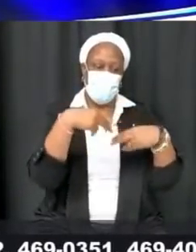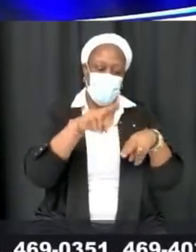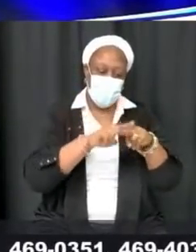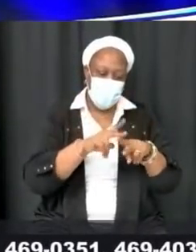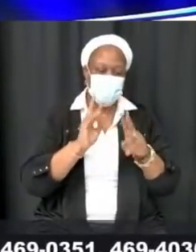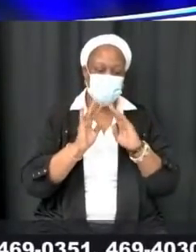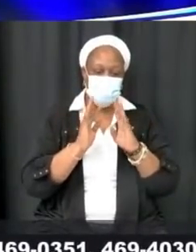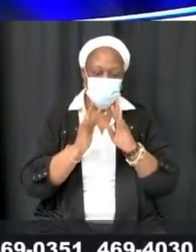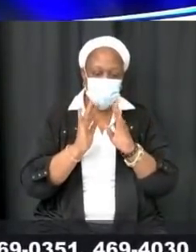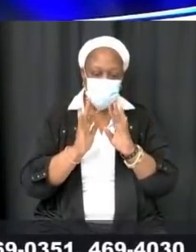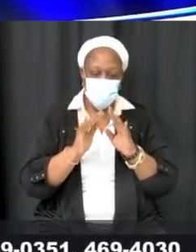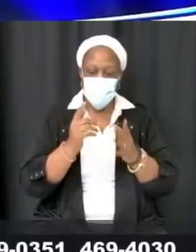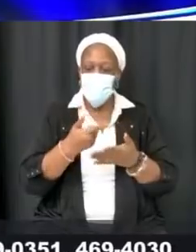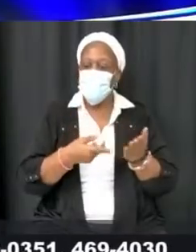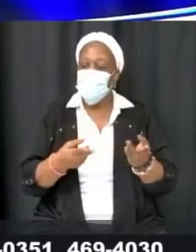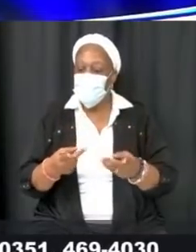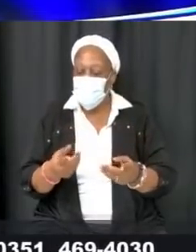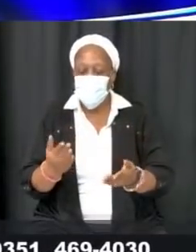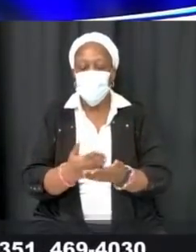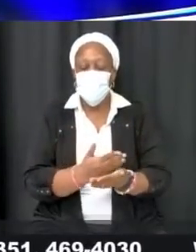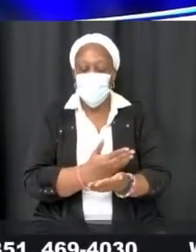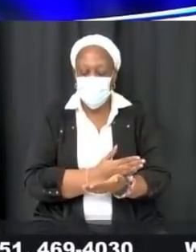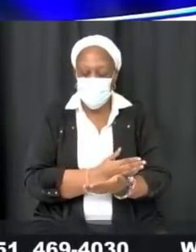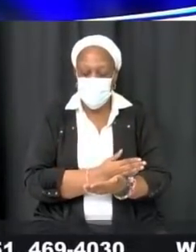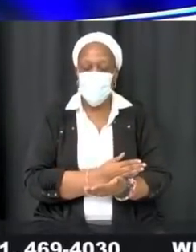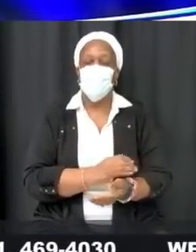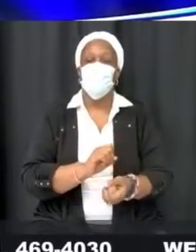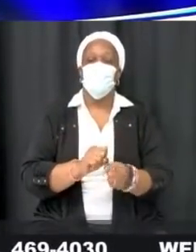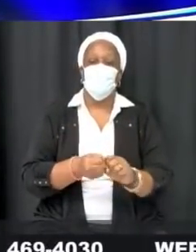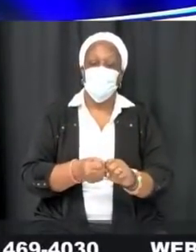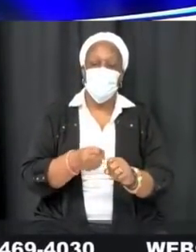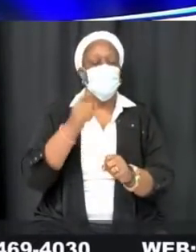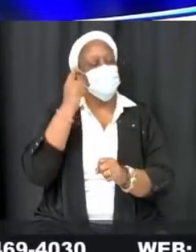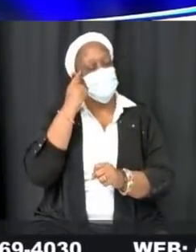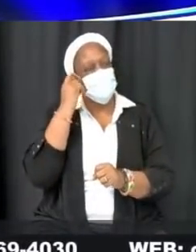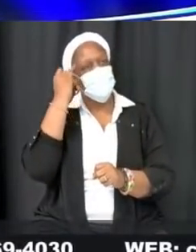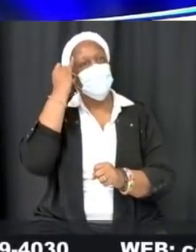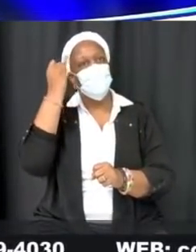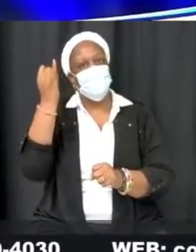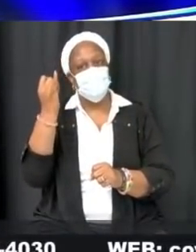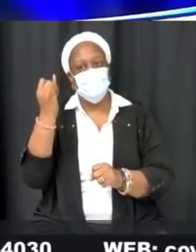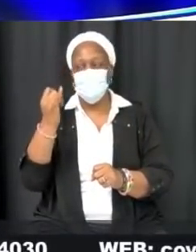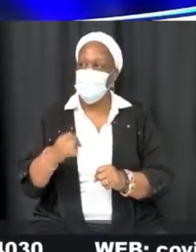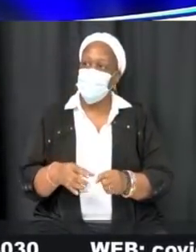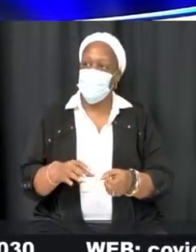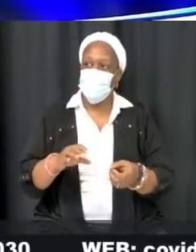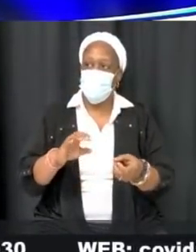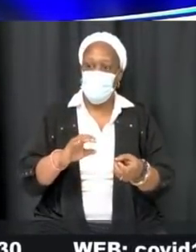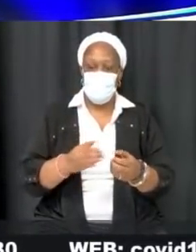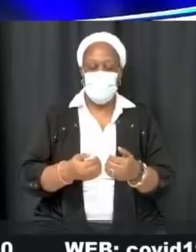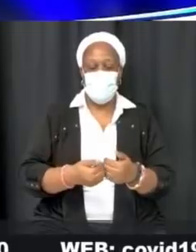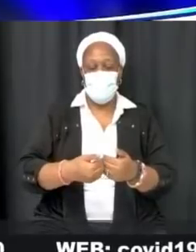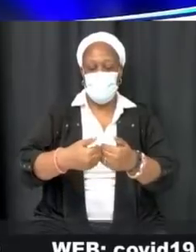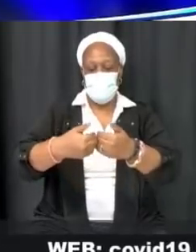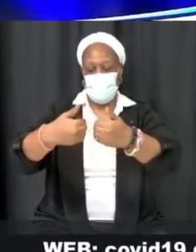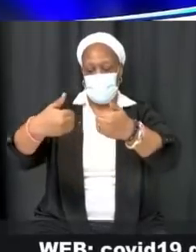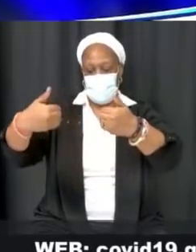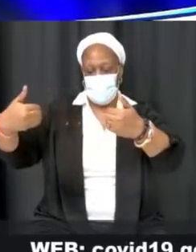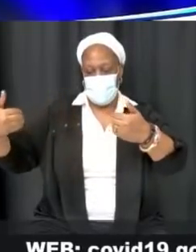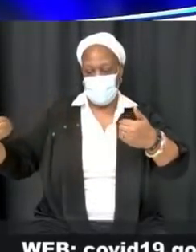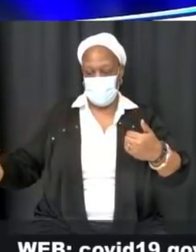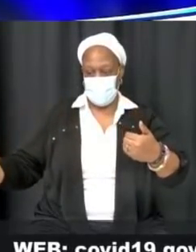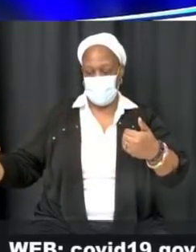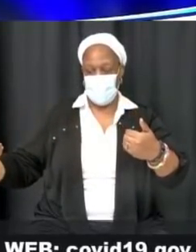mechanisms. The main prison hall was divided into 2 sections,